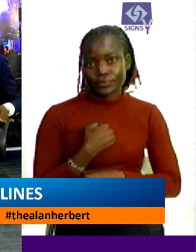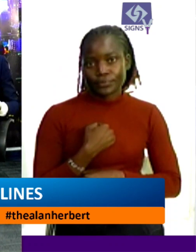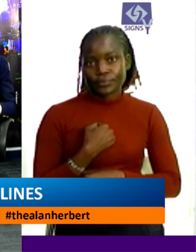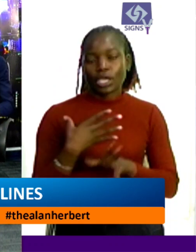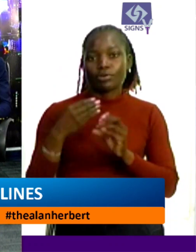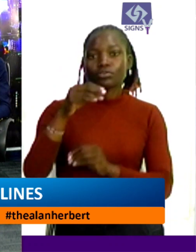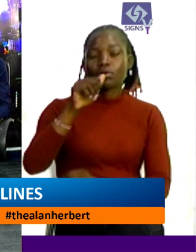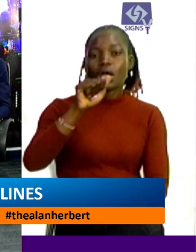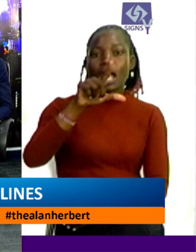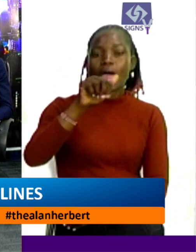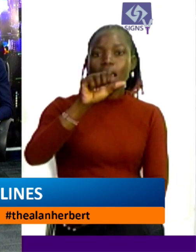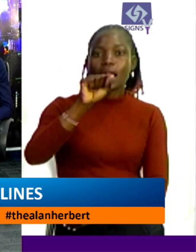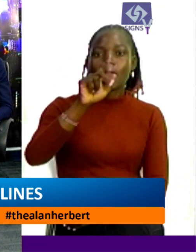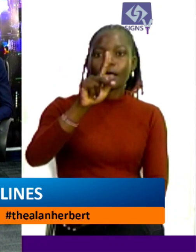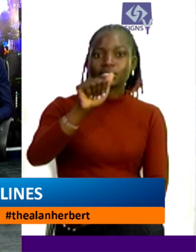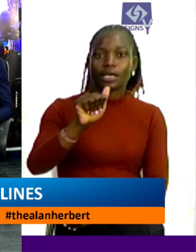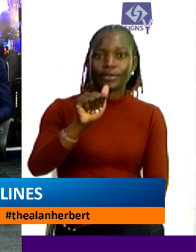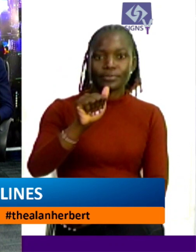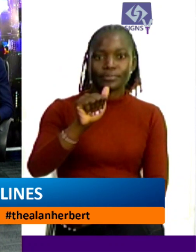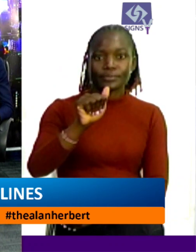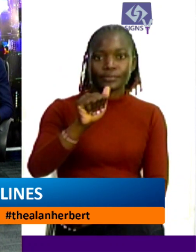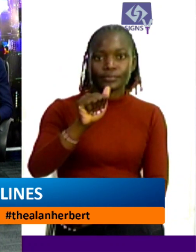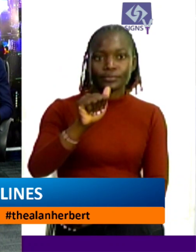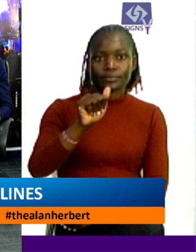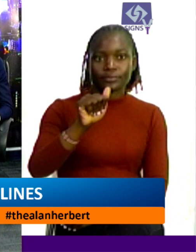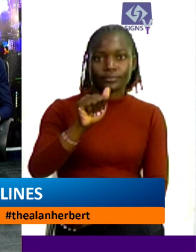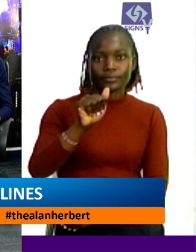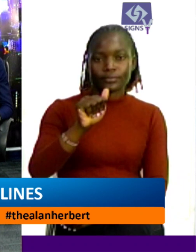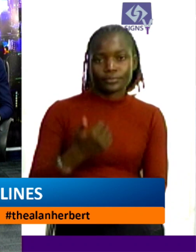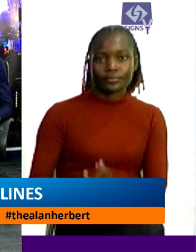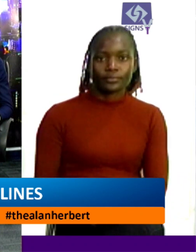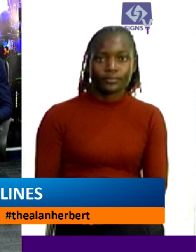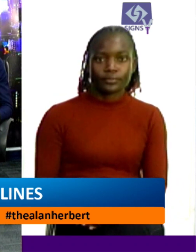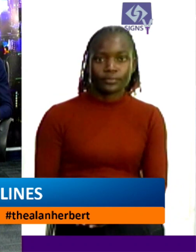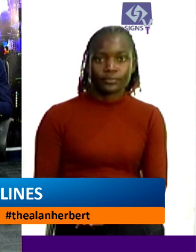Alaska. Yeah. And I got a chance to,